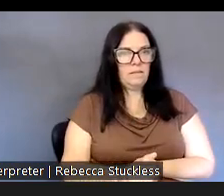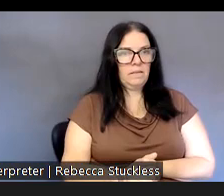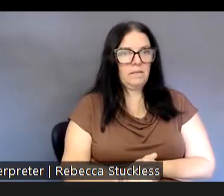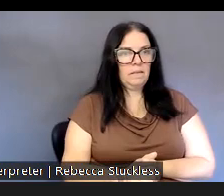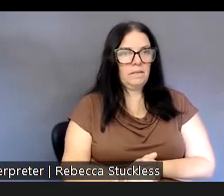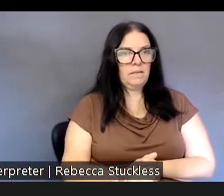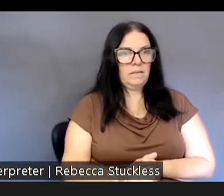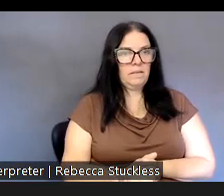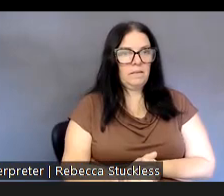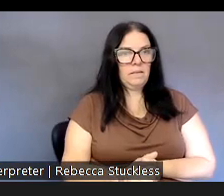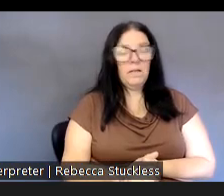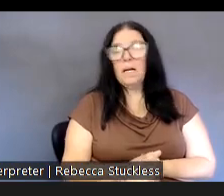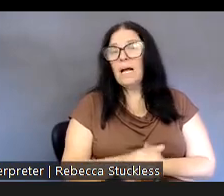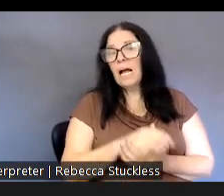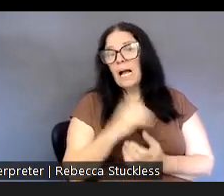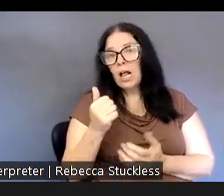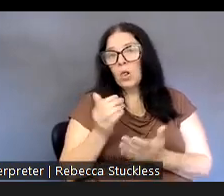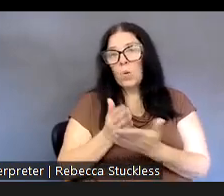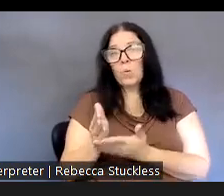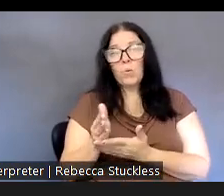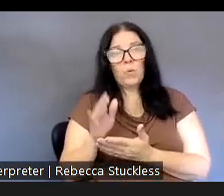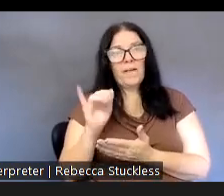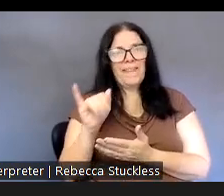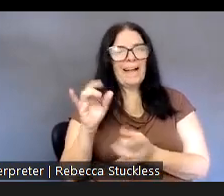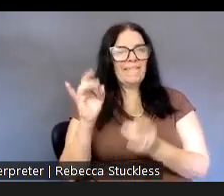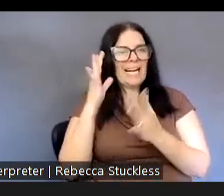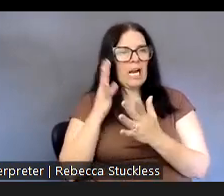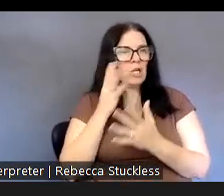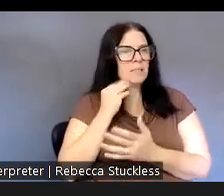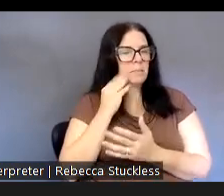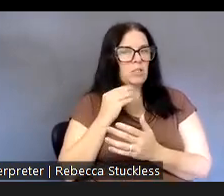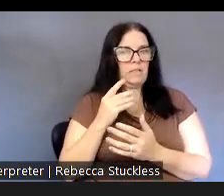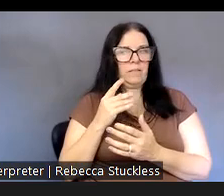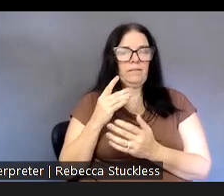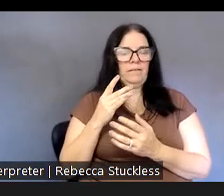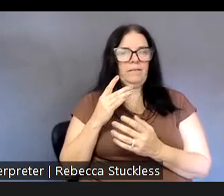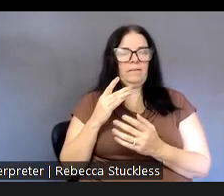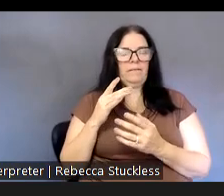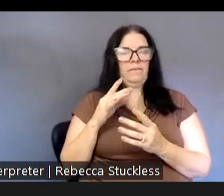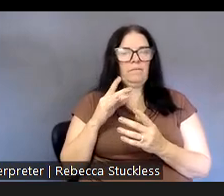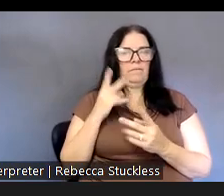Another is through vicarious experience, which is a fancy way of saying seeing others uh,